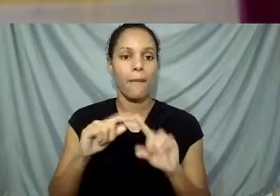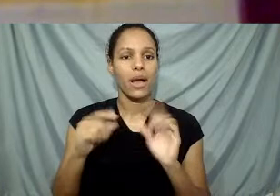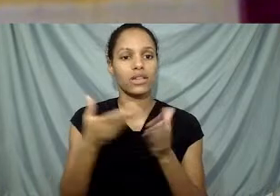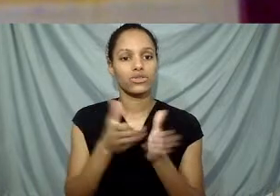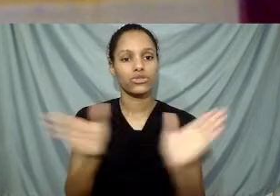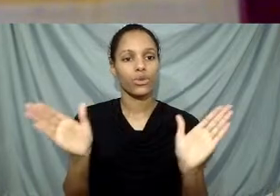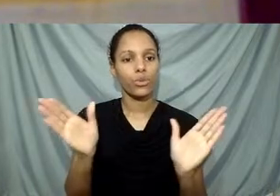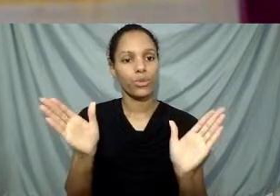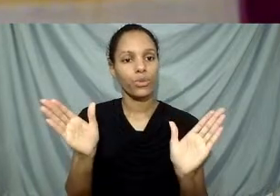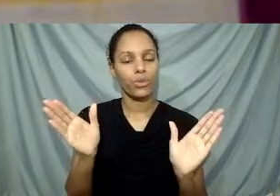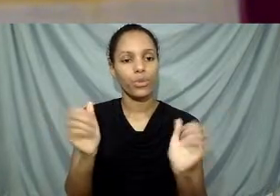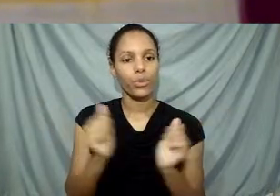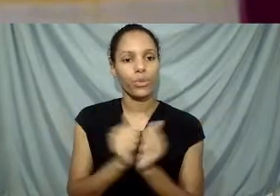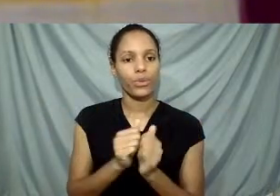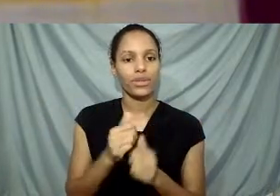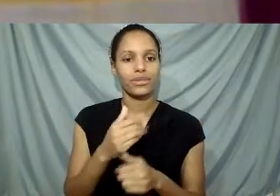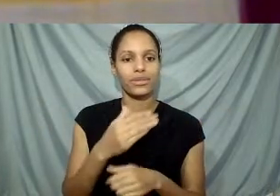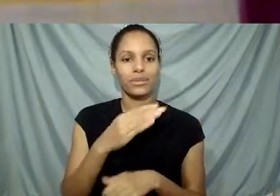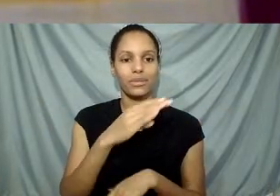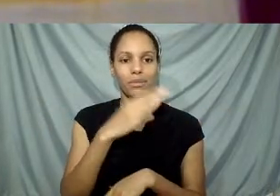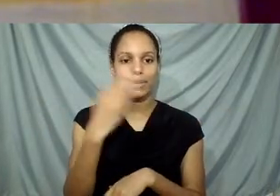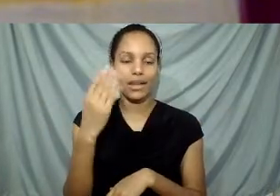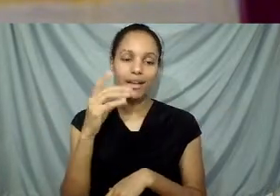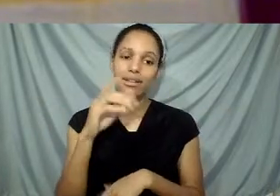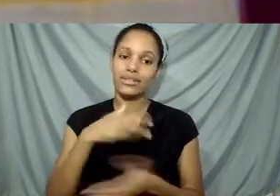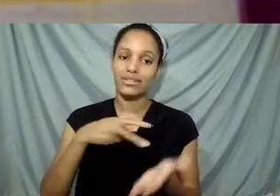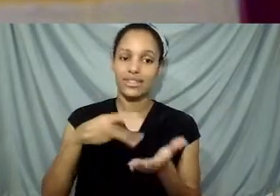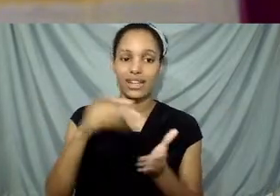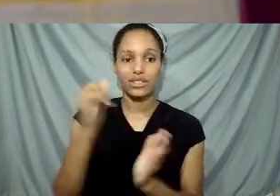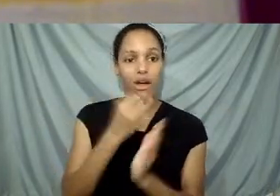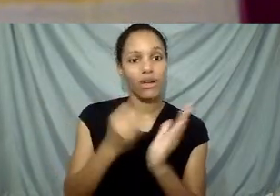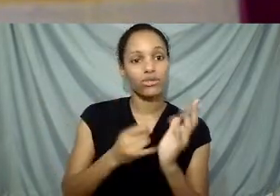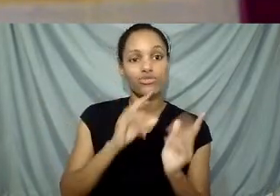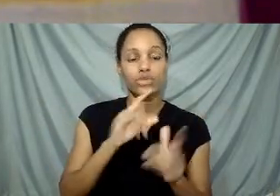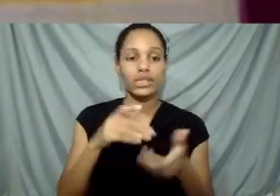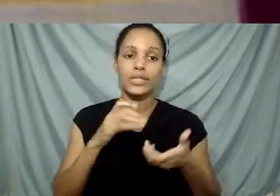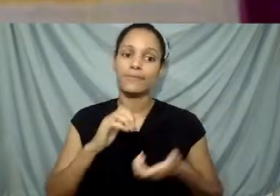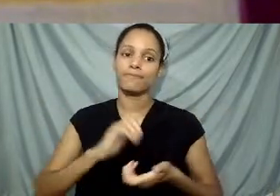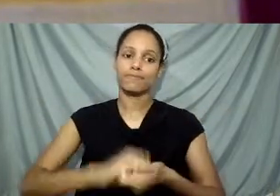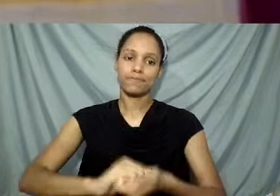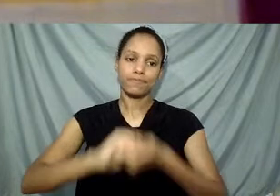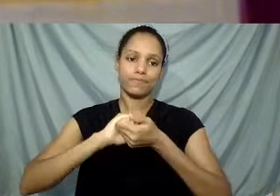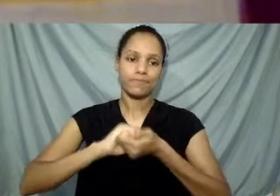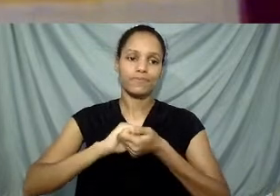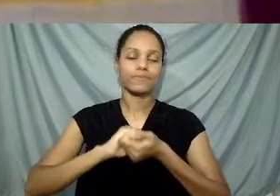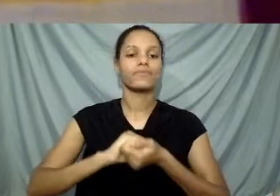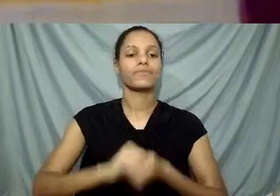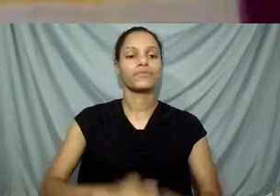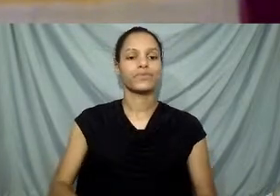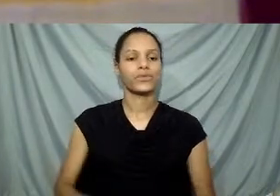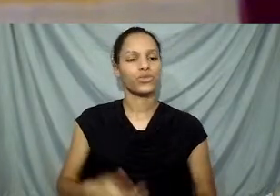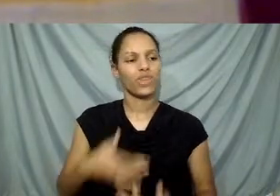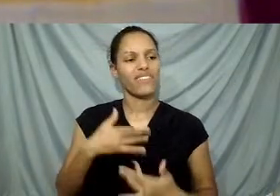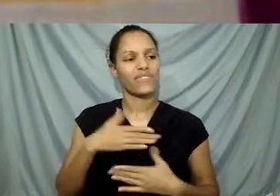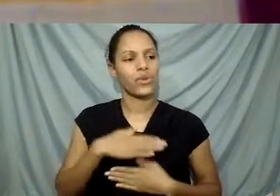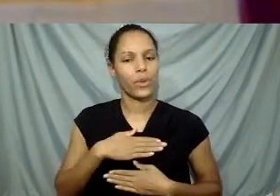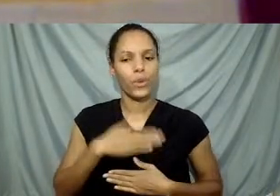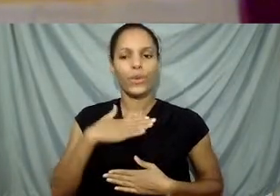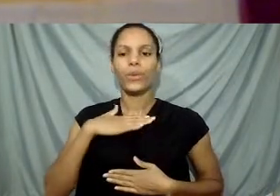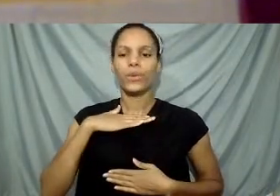where Black dance artists can come together and feel, I feel whole. I feel whole just